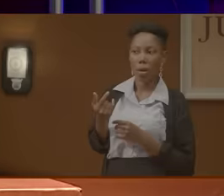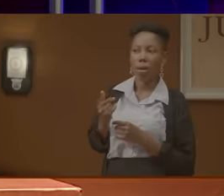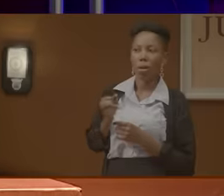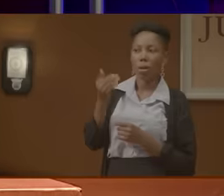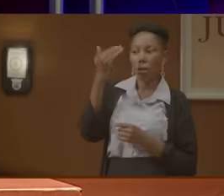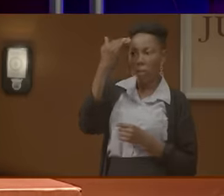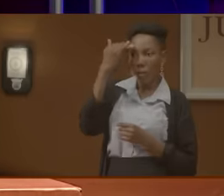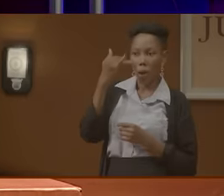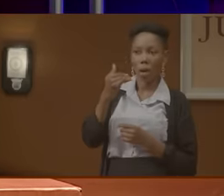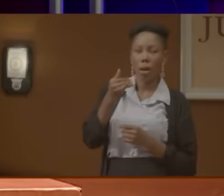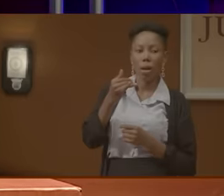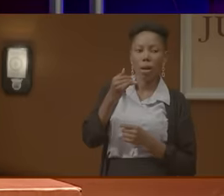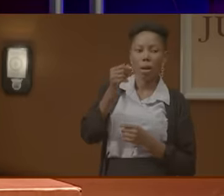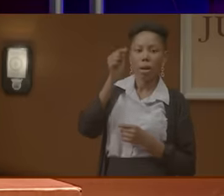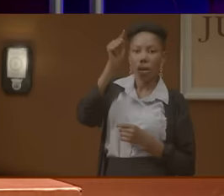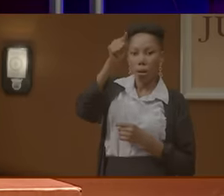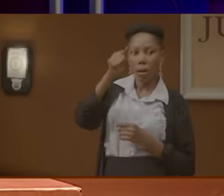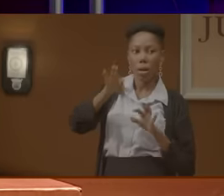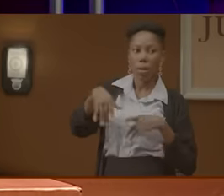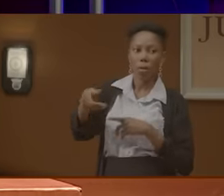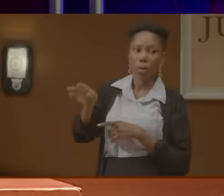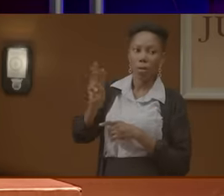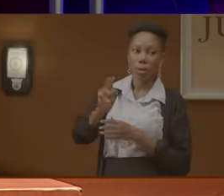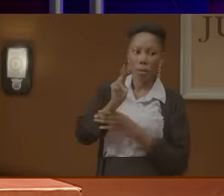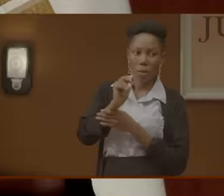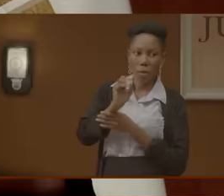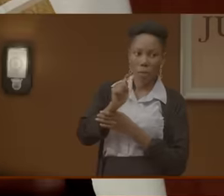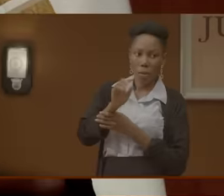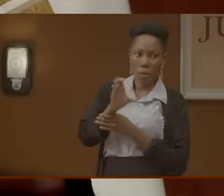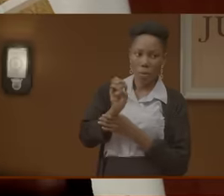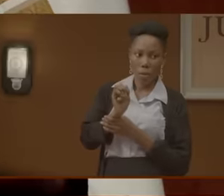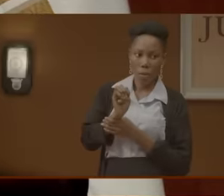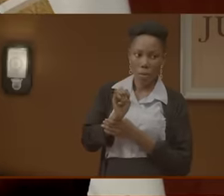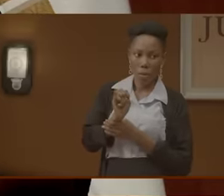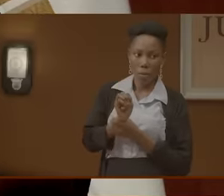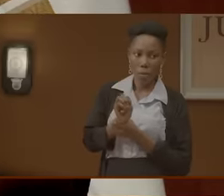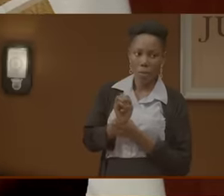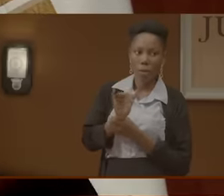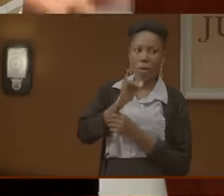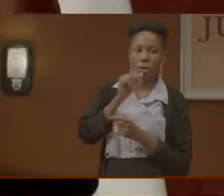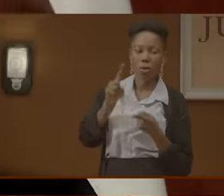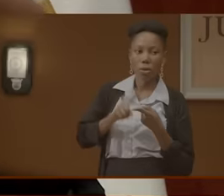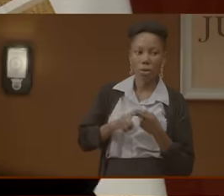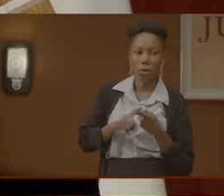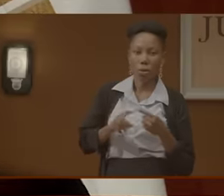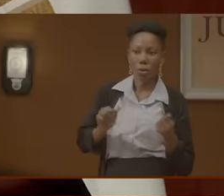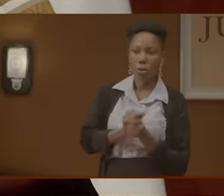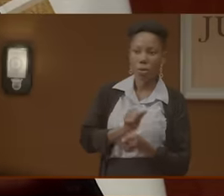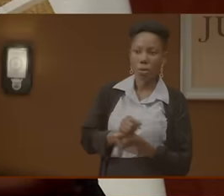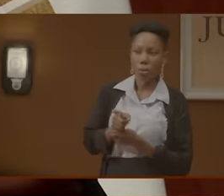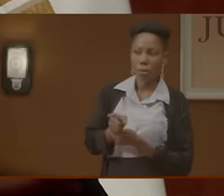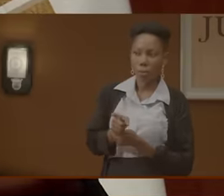because she has served me paper. For this place? For this place. The paper for this place, is it to disrupt everything? Is it not to make everything?